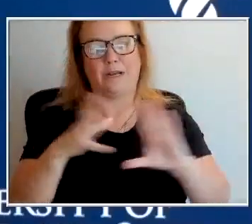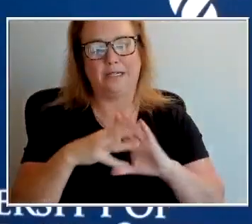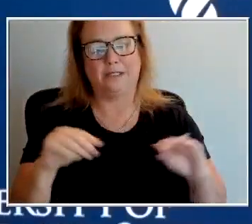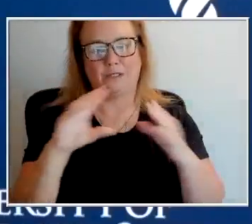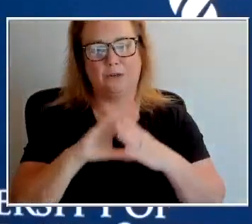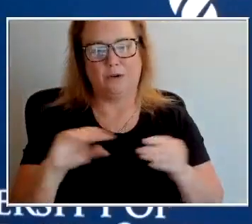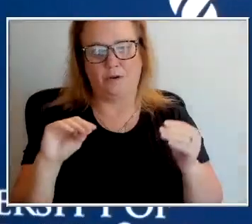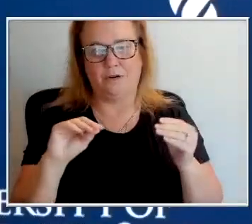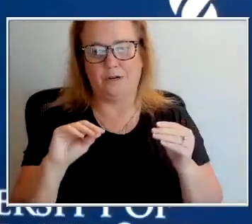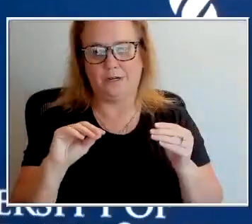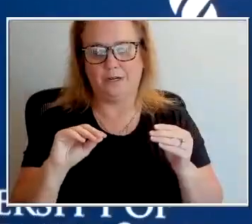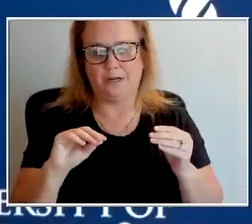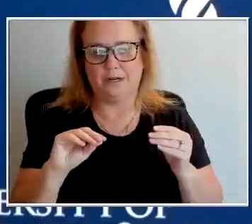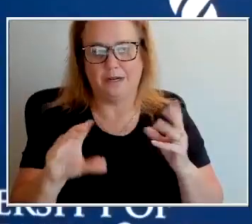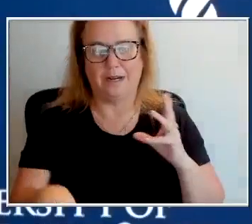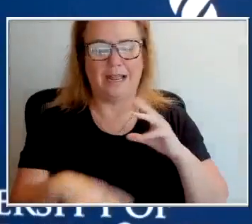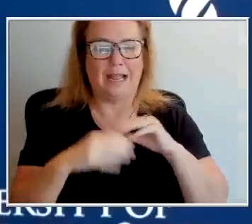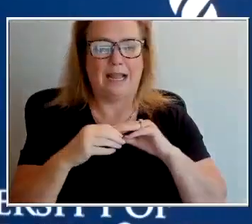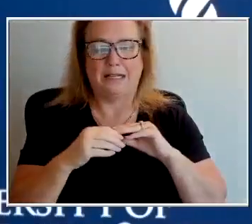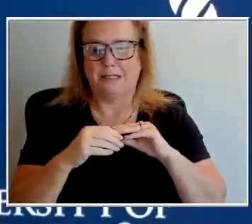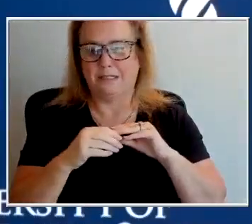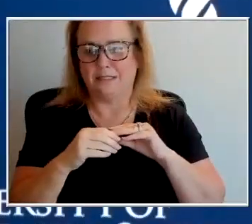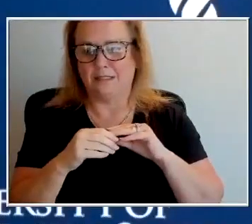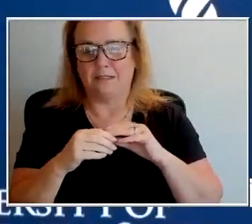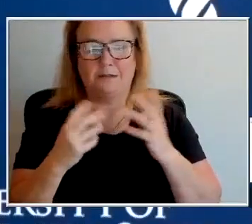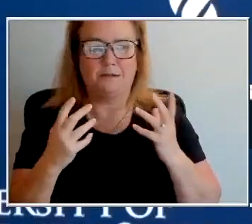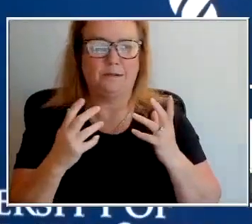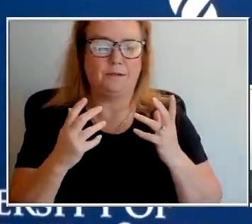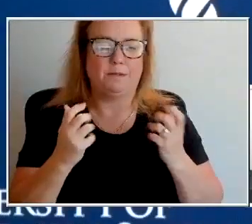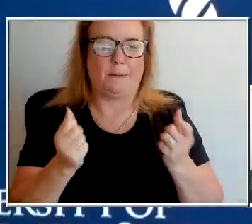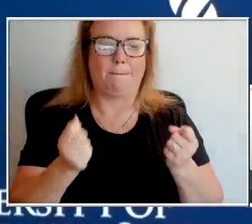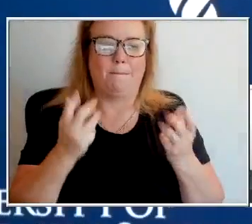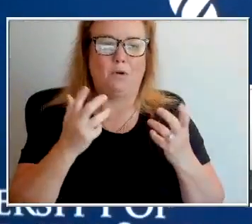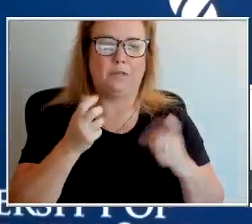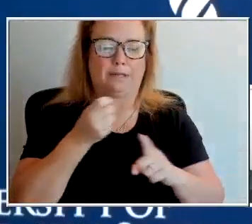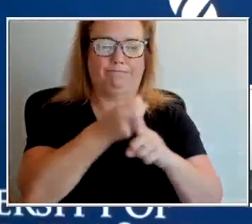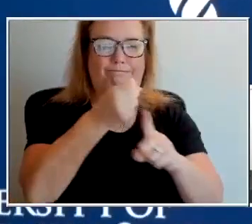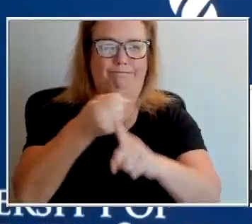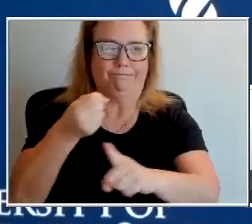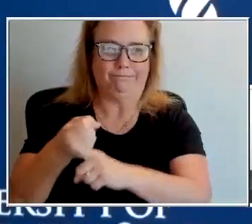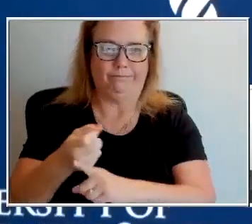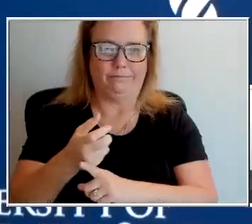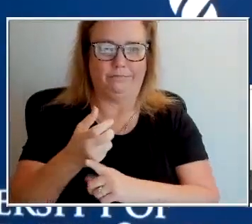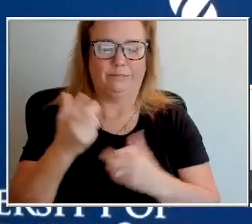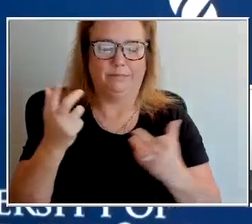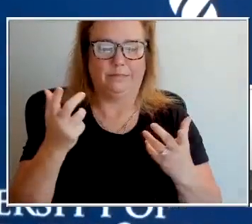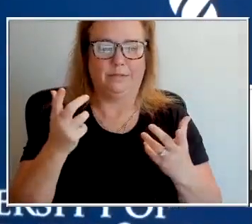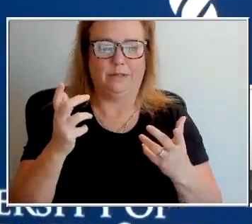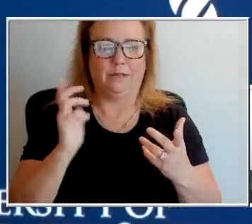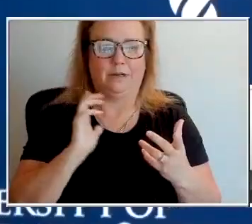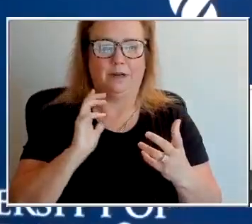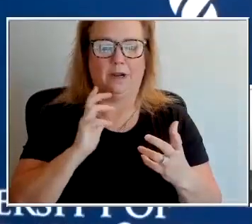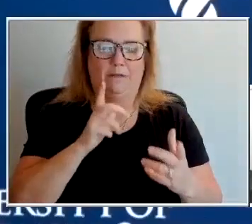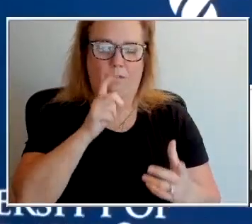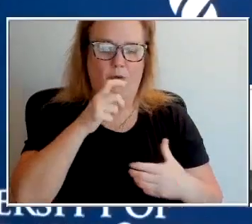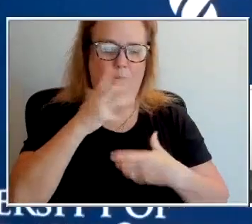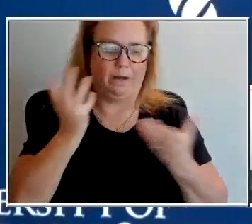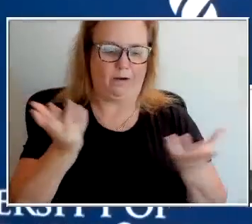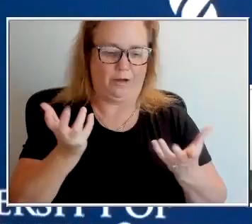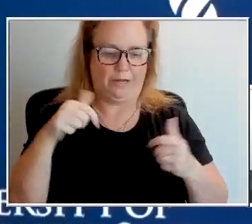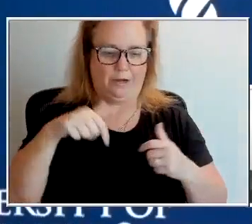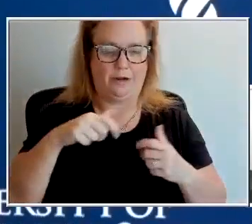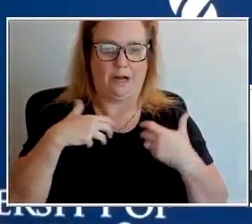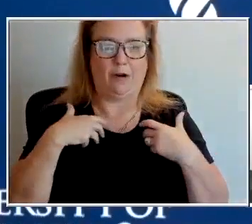just adds to just the multifactorial essence of who we are and what we are in our